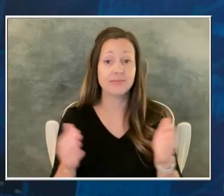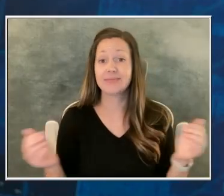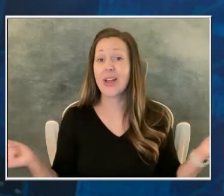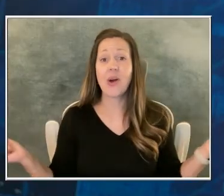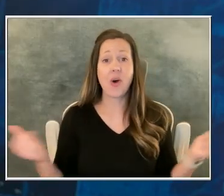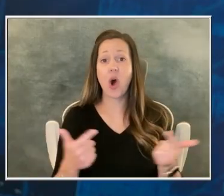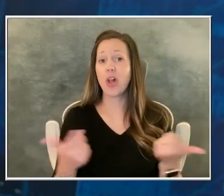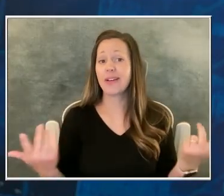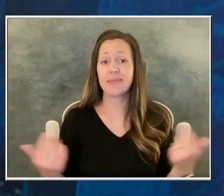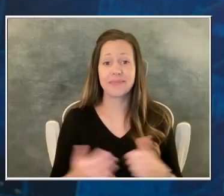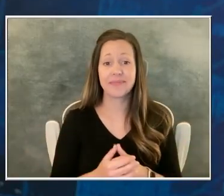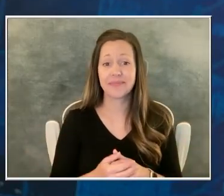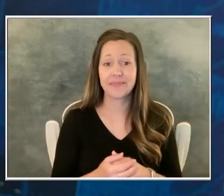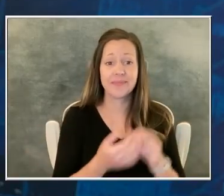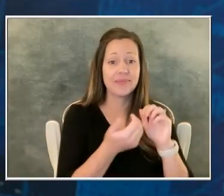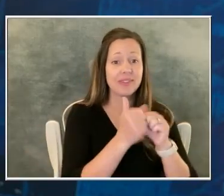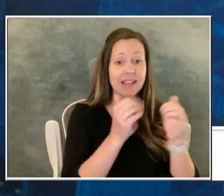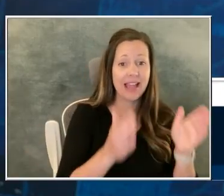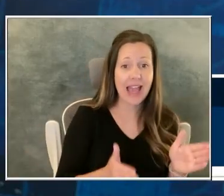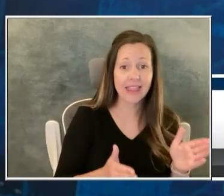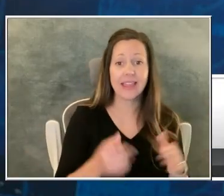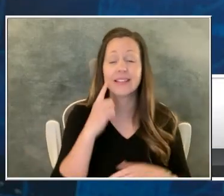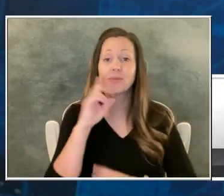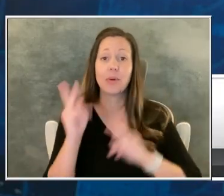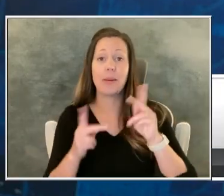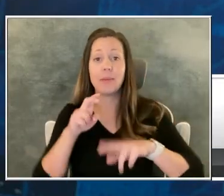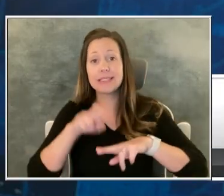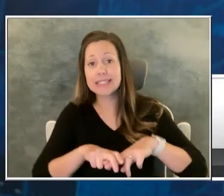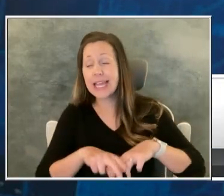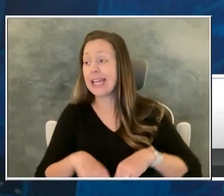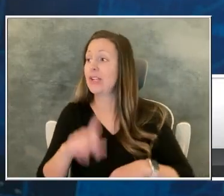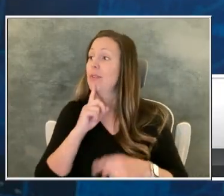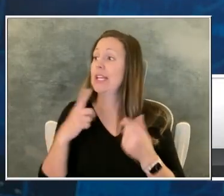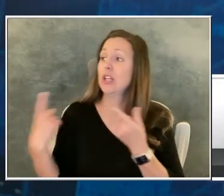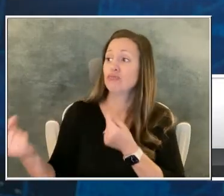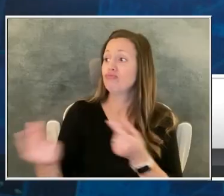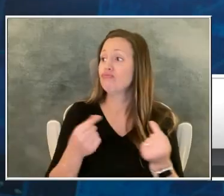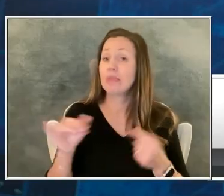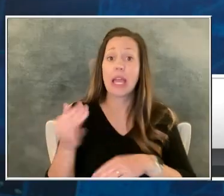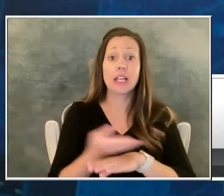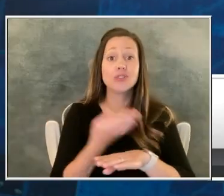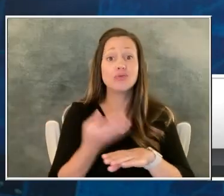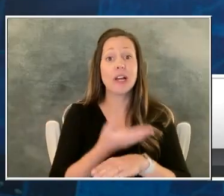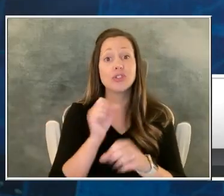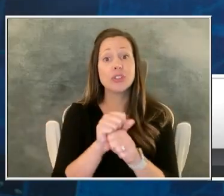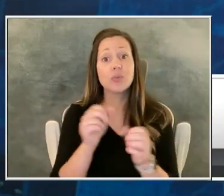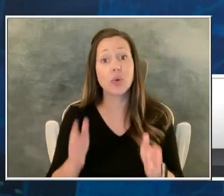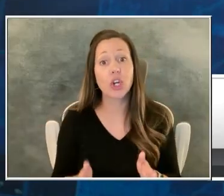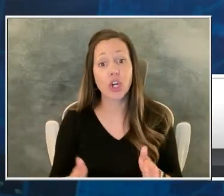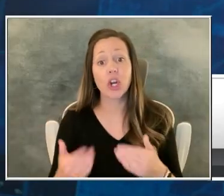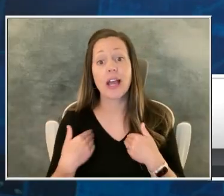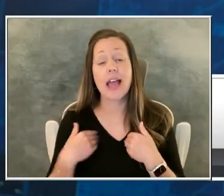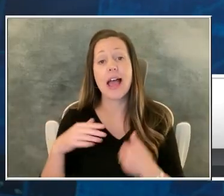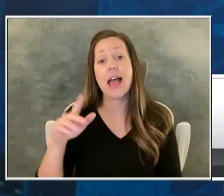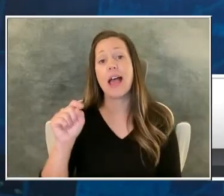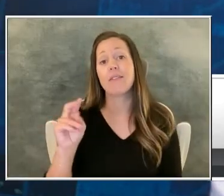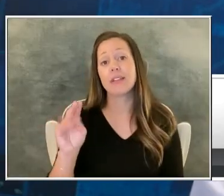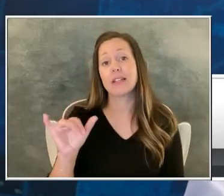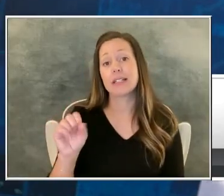Athletes to sedentary people to very active, let's say, construction worker, to have the elbow, like tennis elbow type